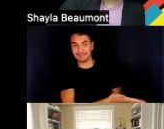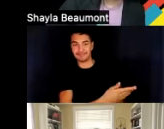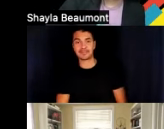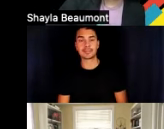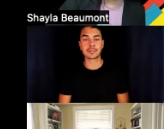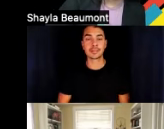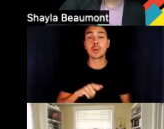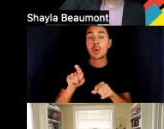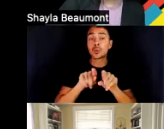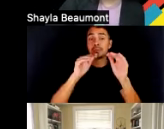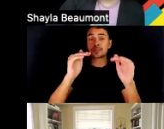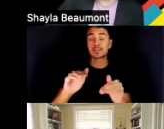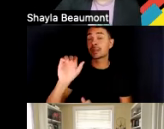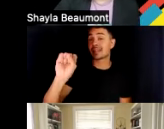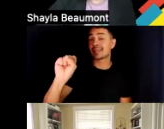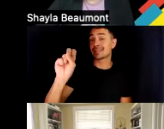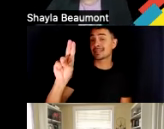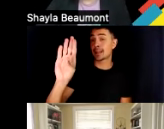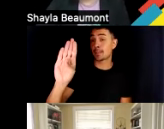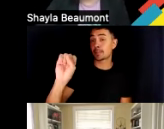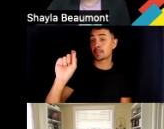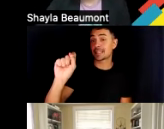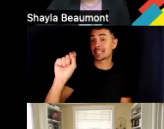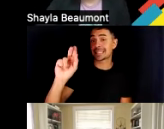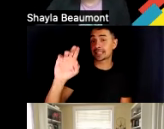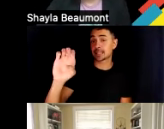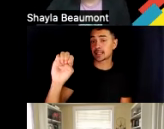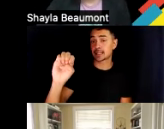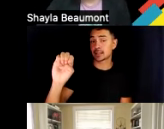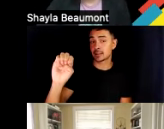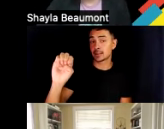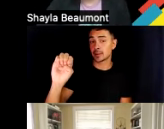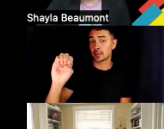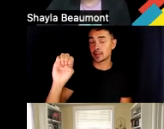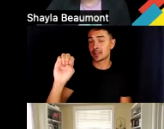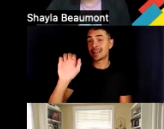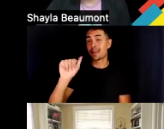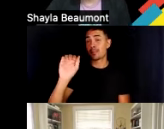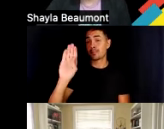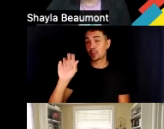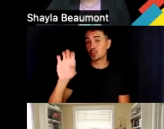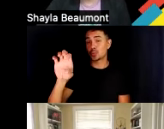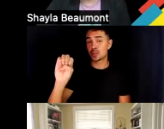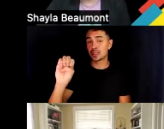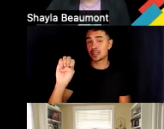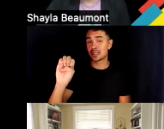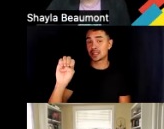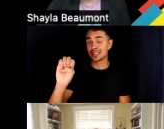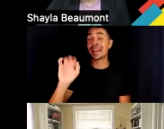correlation between substance abuse and sexual assault. And so again, just kind of looking at how all of these things overlap,